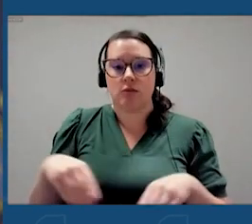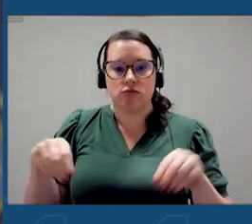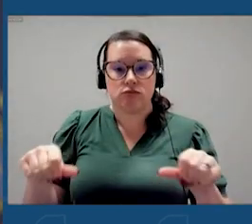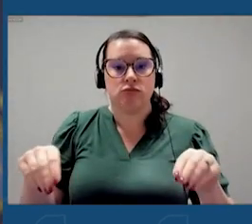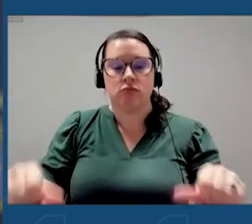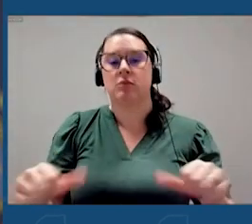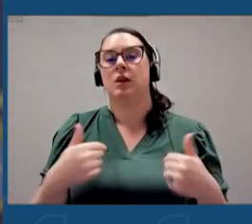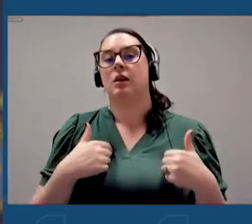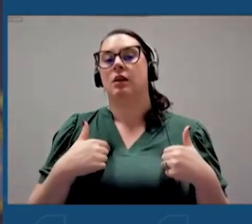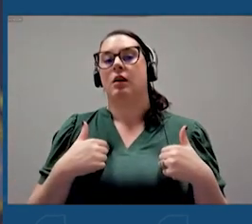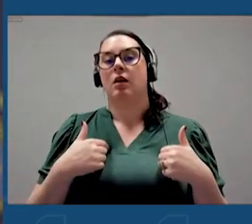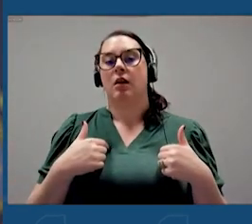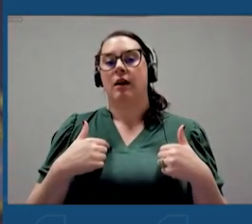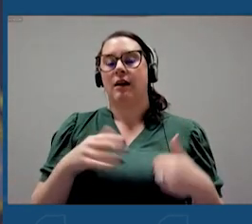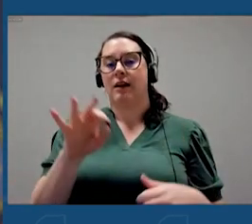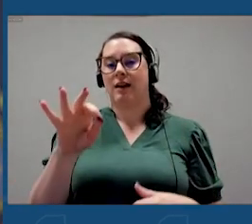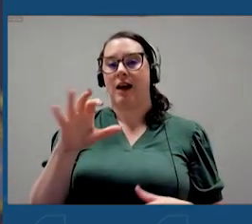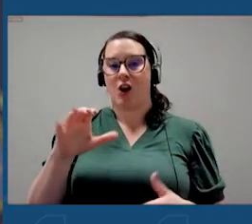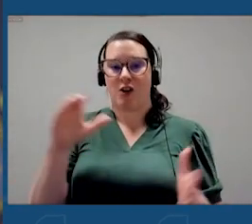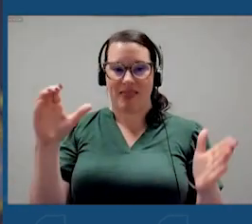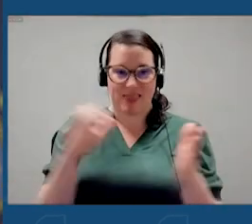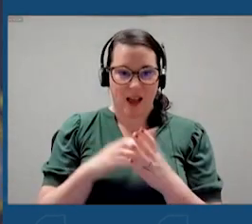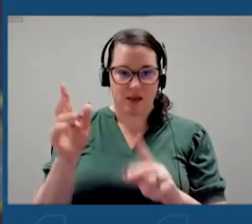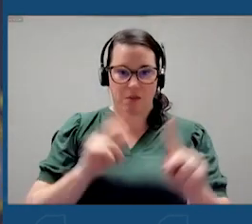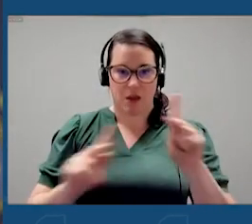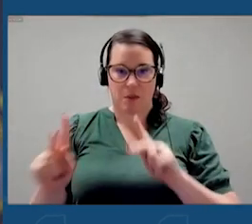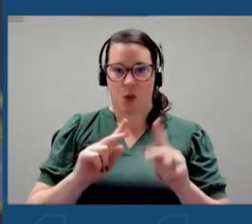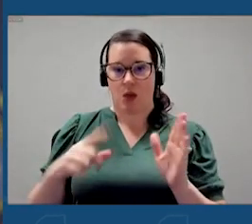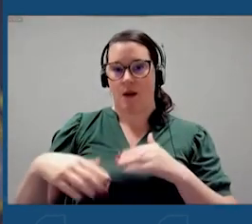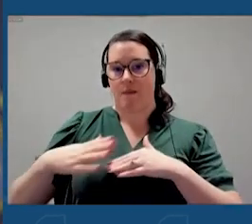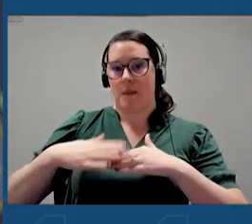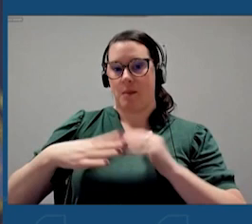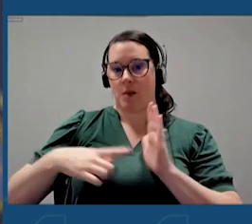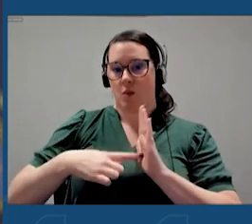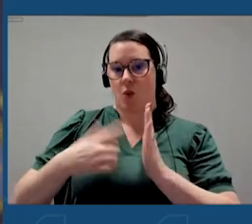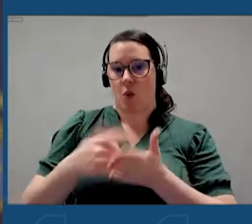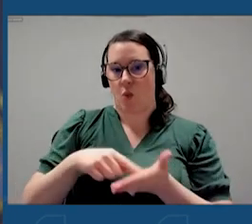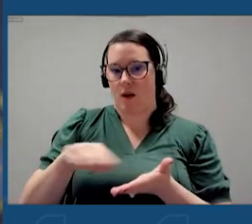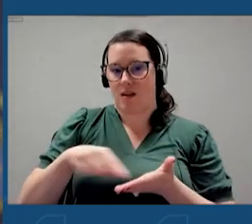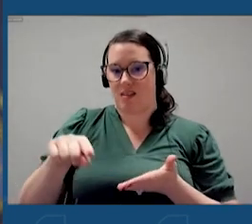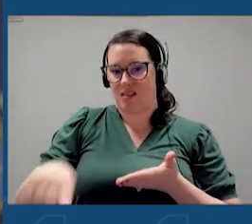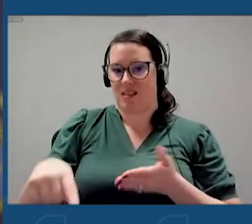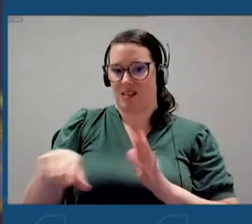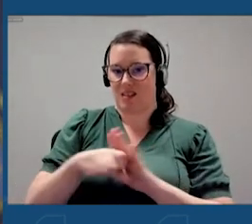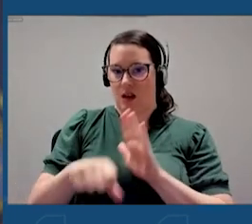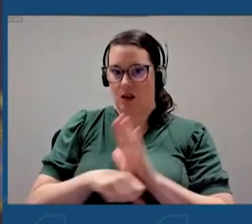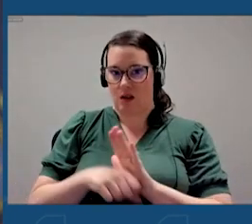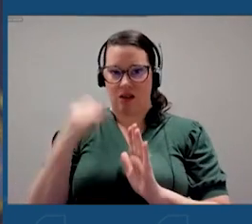900,000 people are in the minimum wage in this state. Like I said, you're earning minimum wage, you have to pay those child care costs.